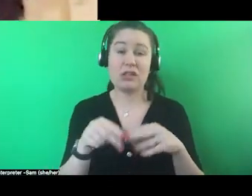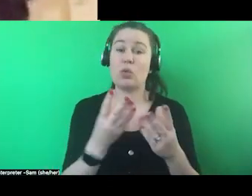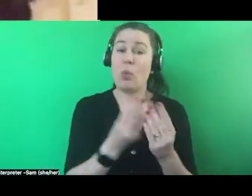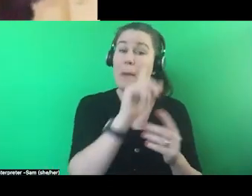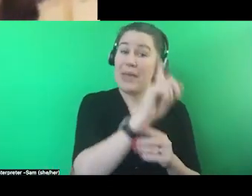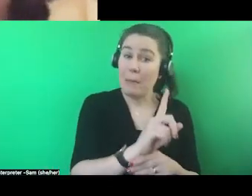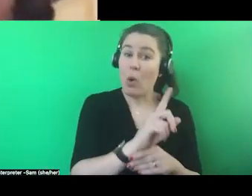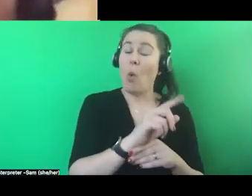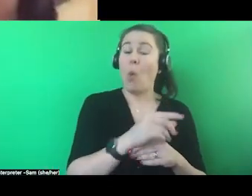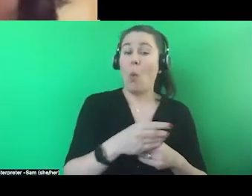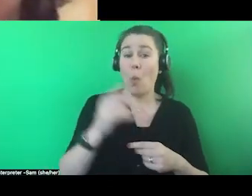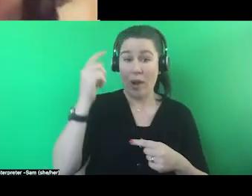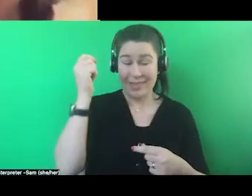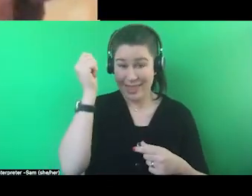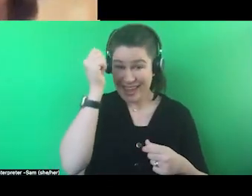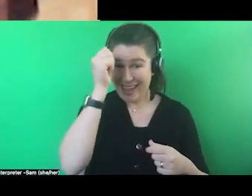disability for 10 years now.